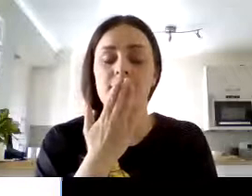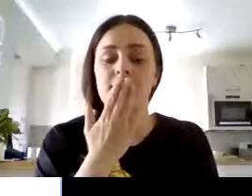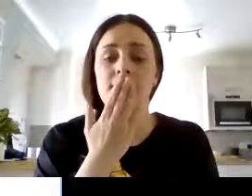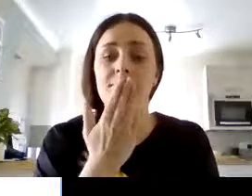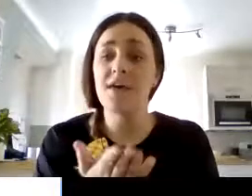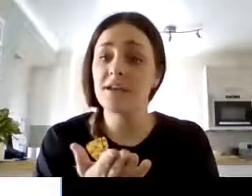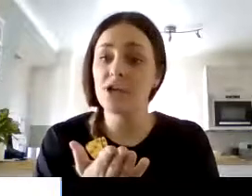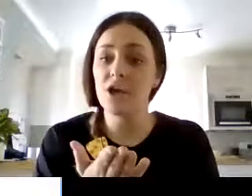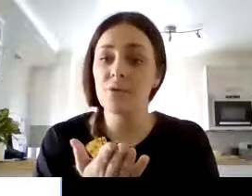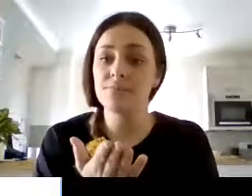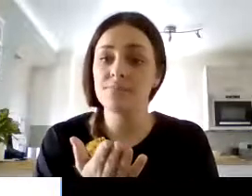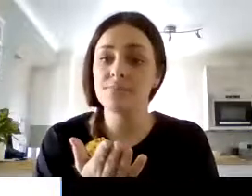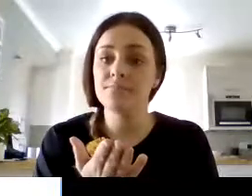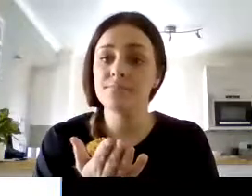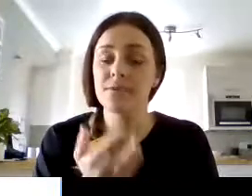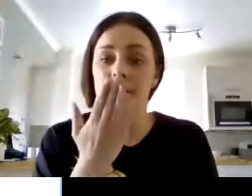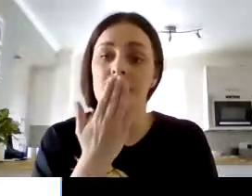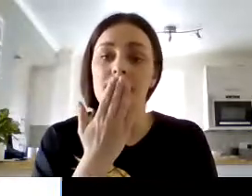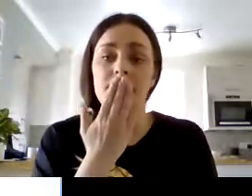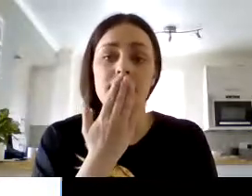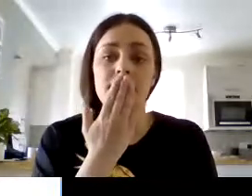ready? Thank you.